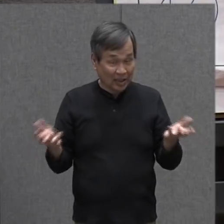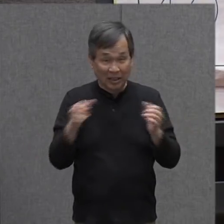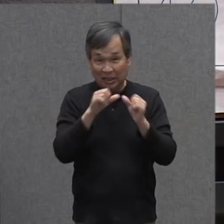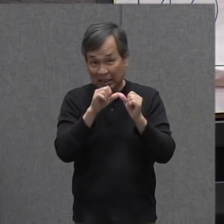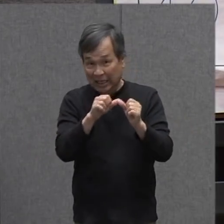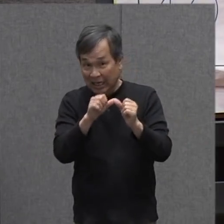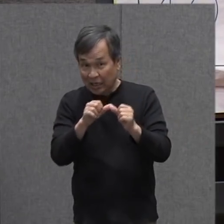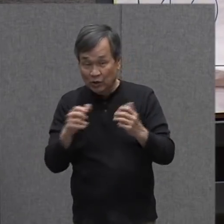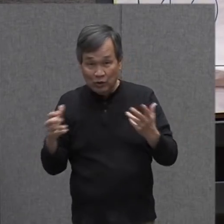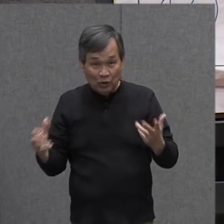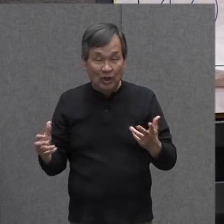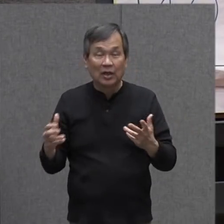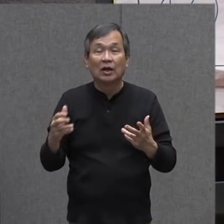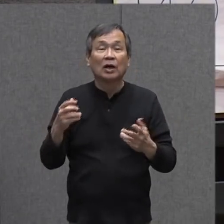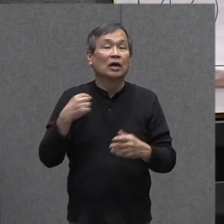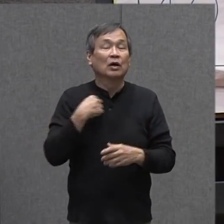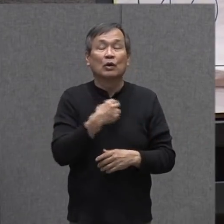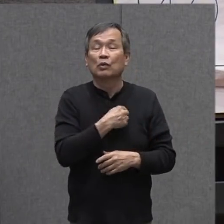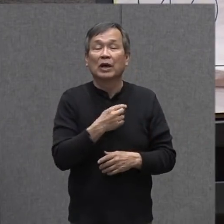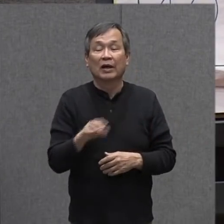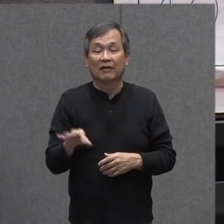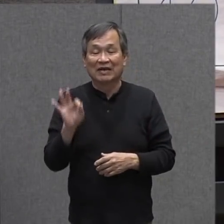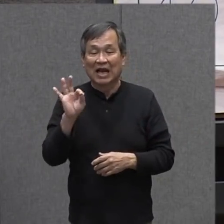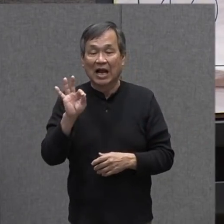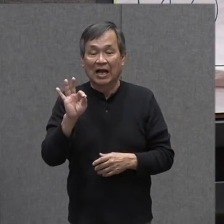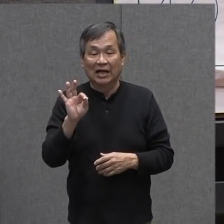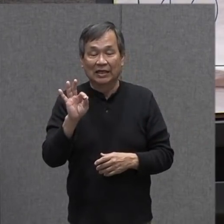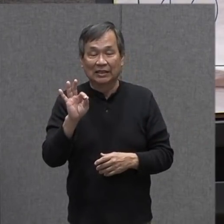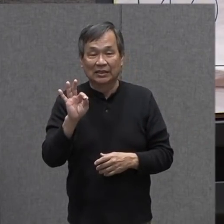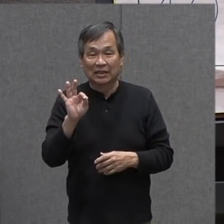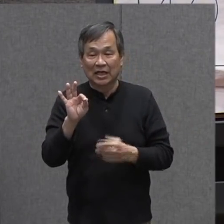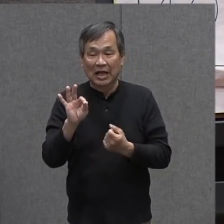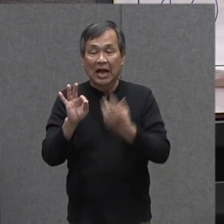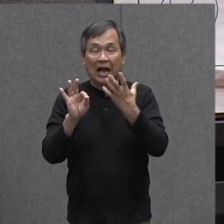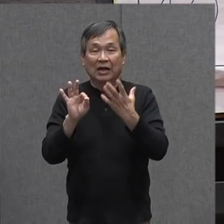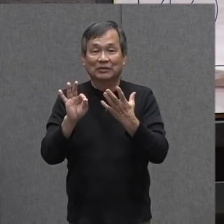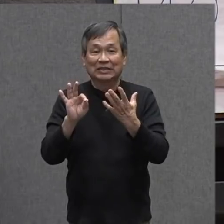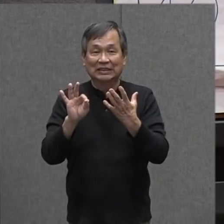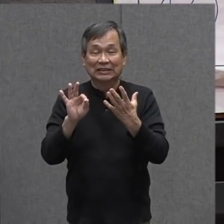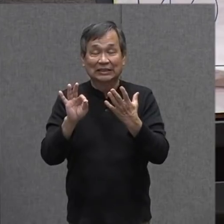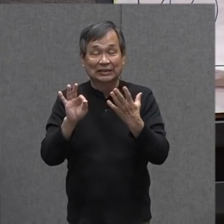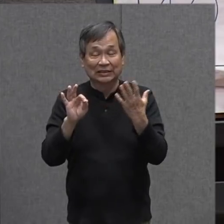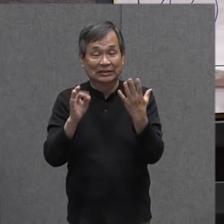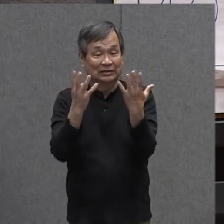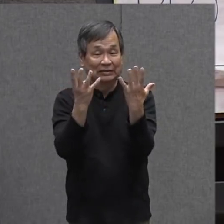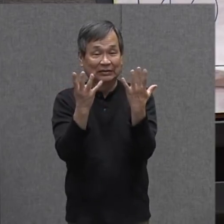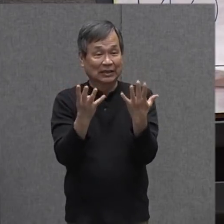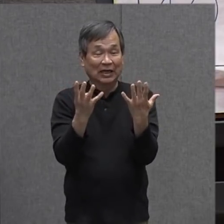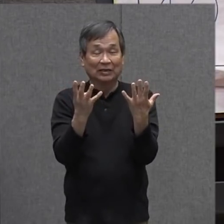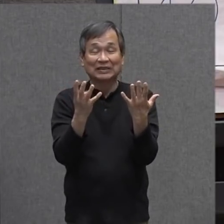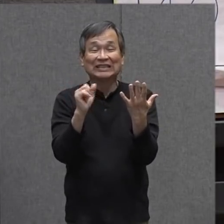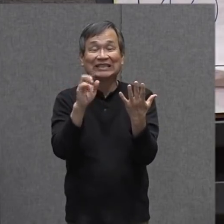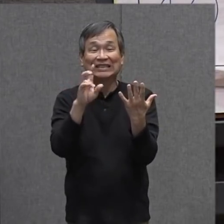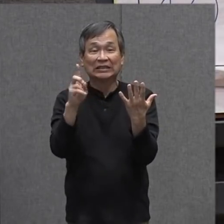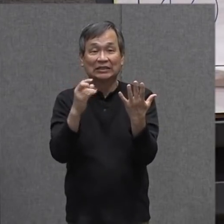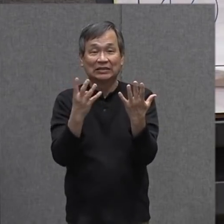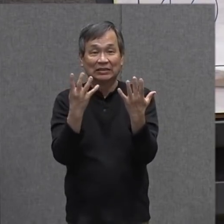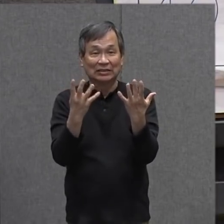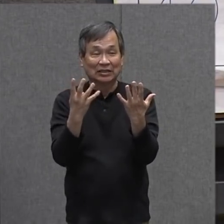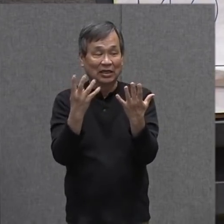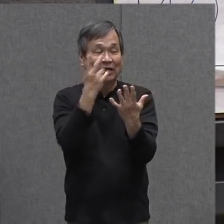last time, which is Anno's Magic Seeds by Mitsuma Anno